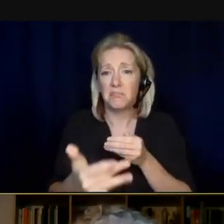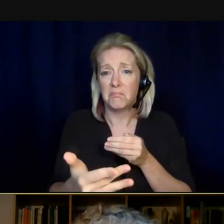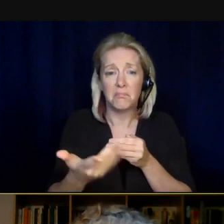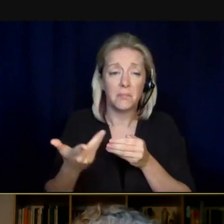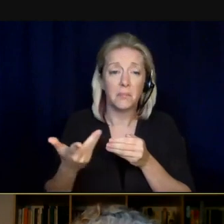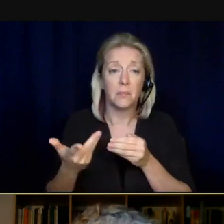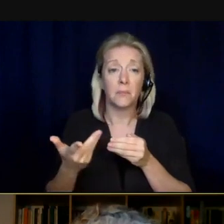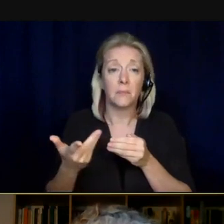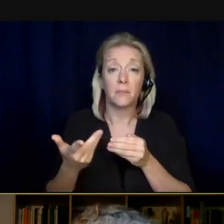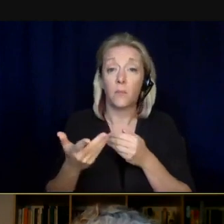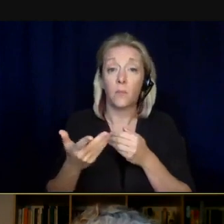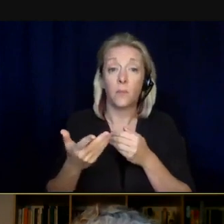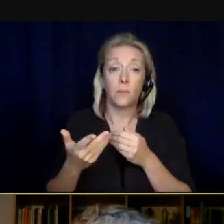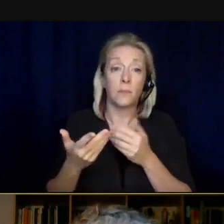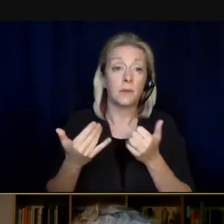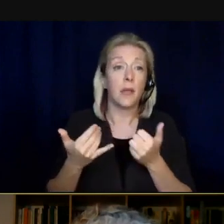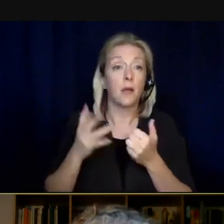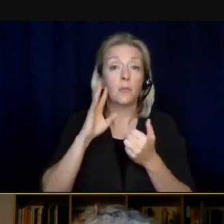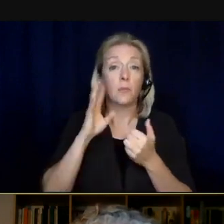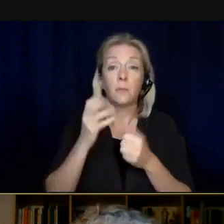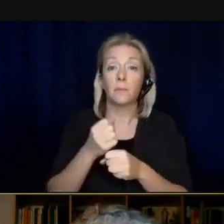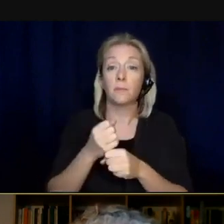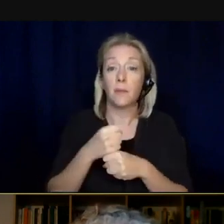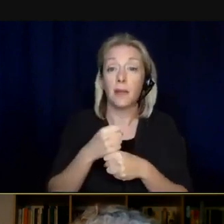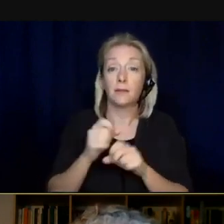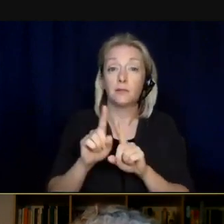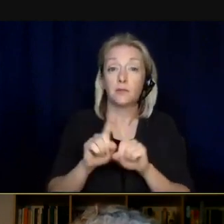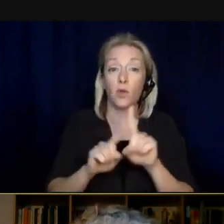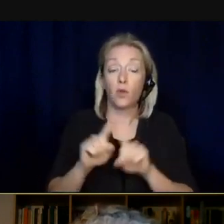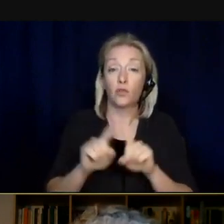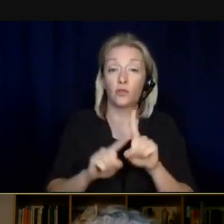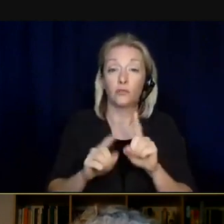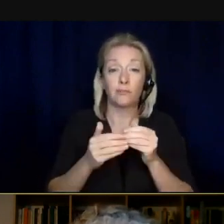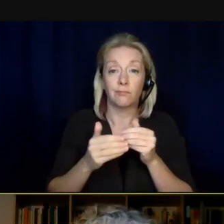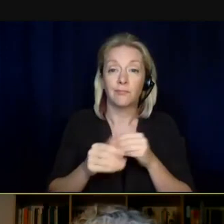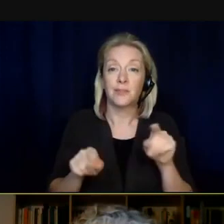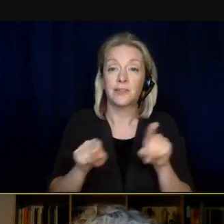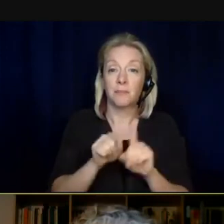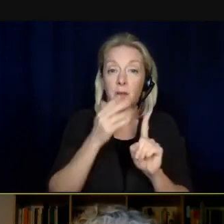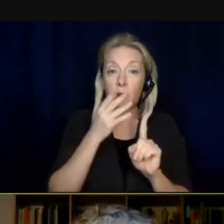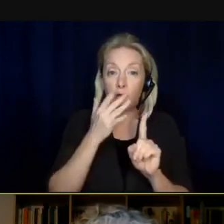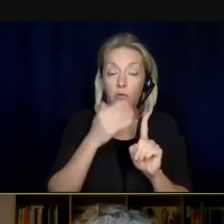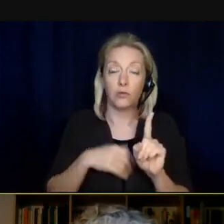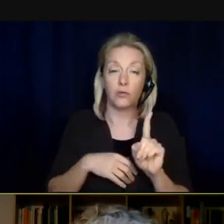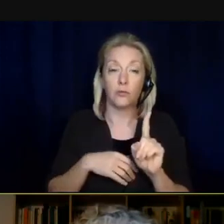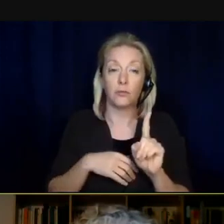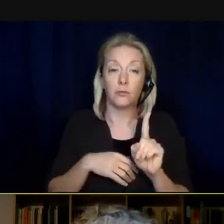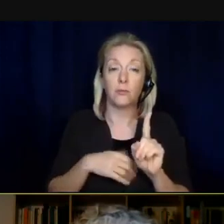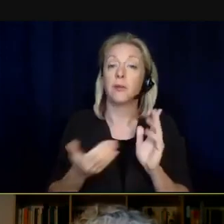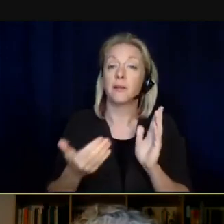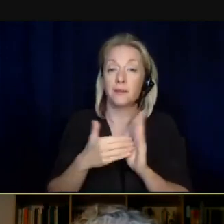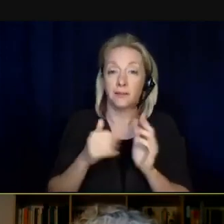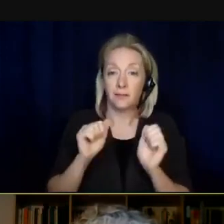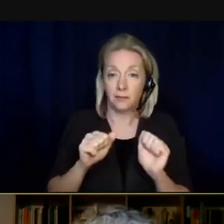I make, so let's make some stars, are going to come out that color. If I want to change it again,